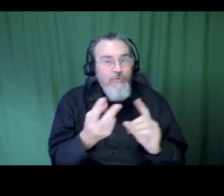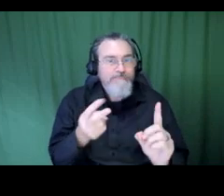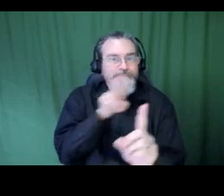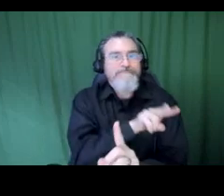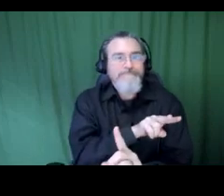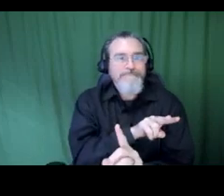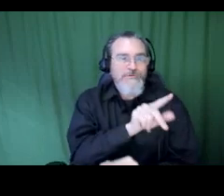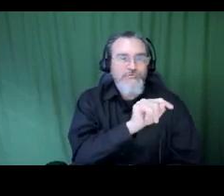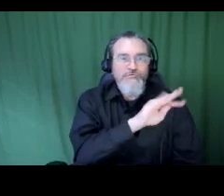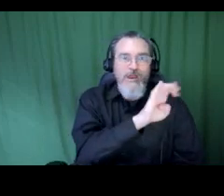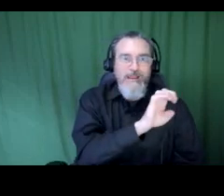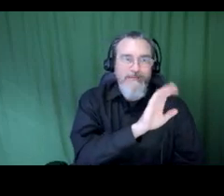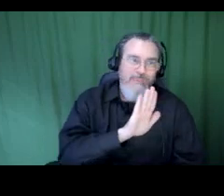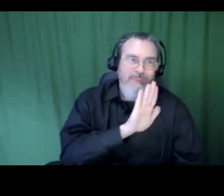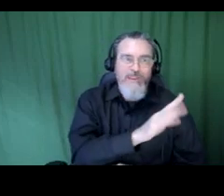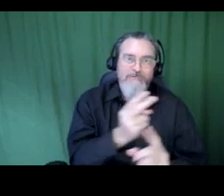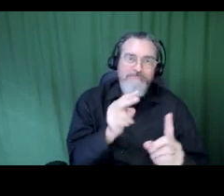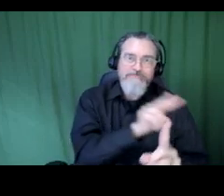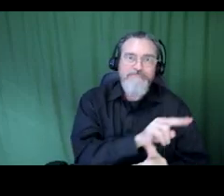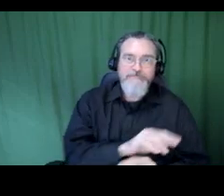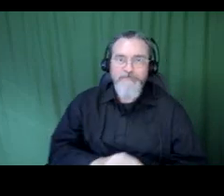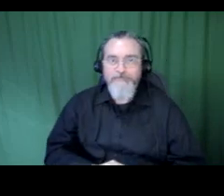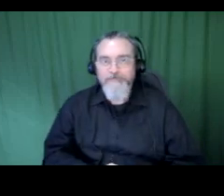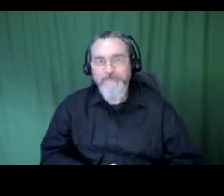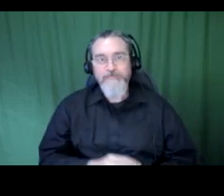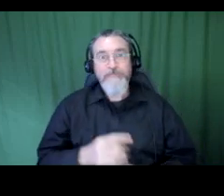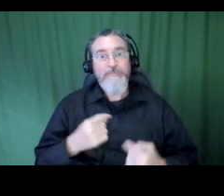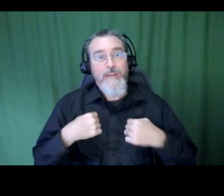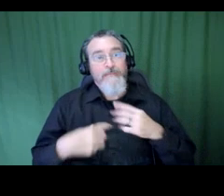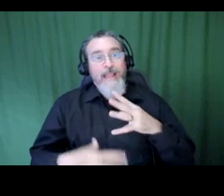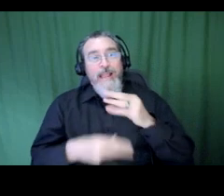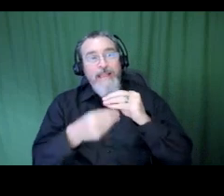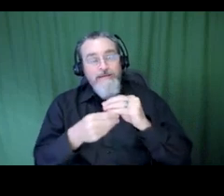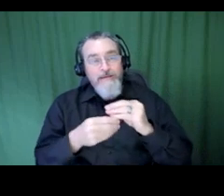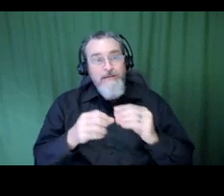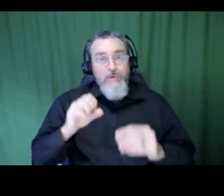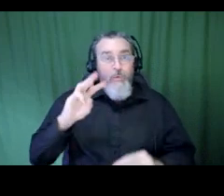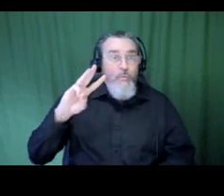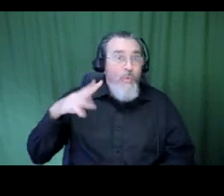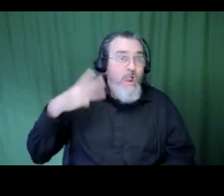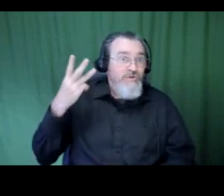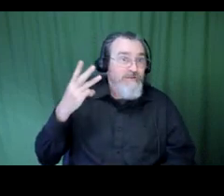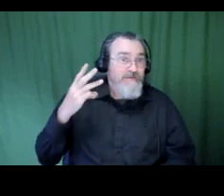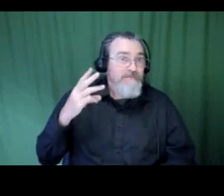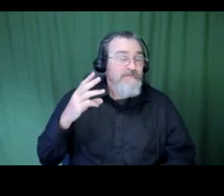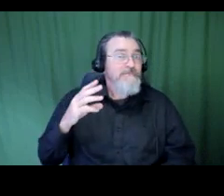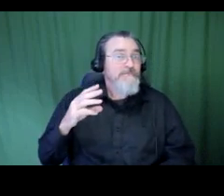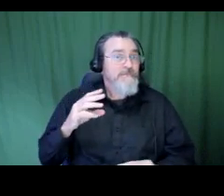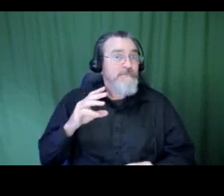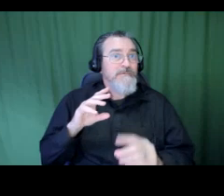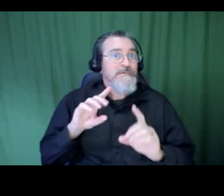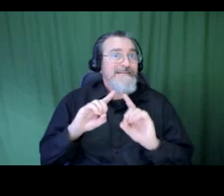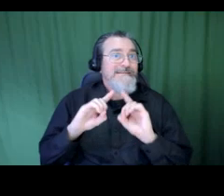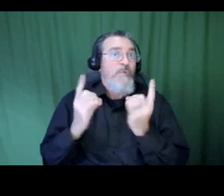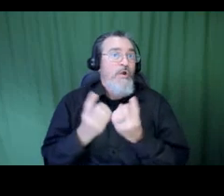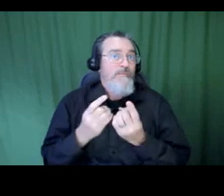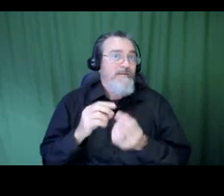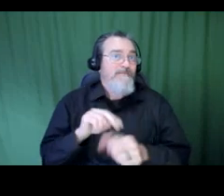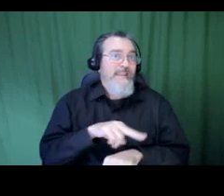Yeah, and really quickly, I'll just add, even in, Washington Department of Natural Resources,